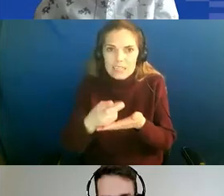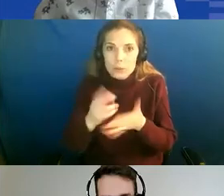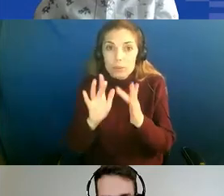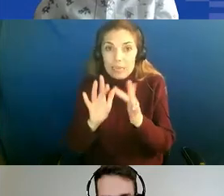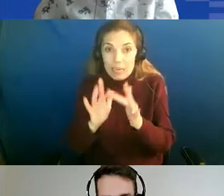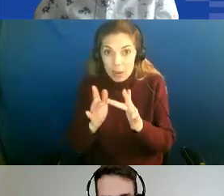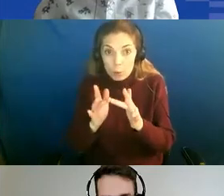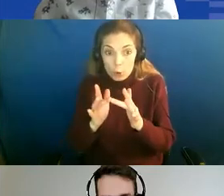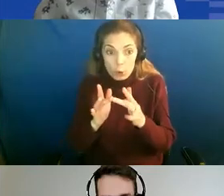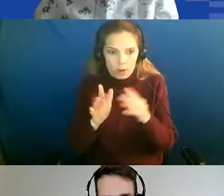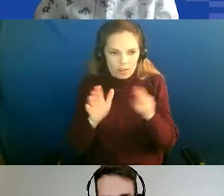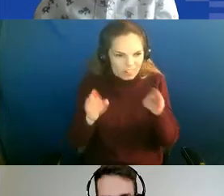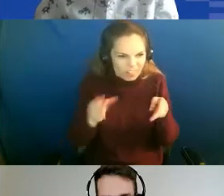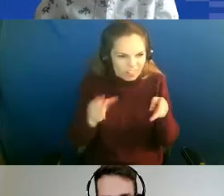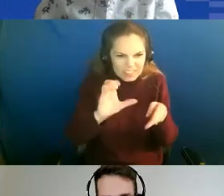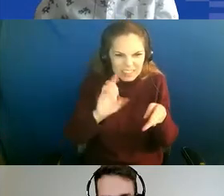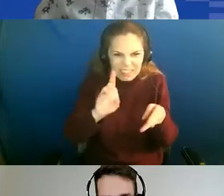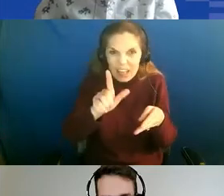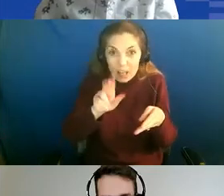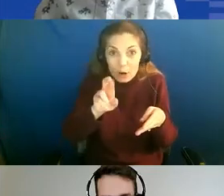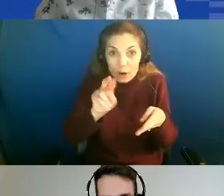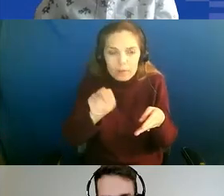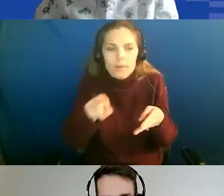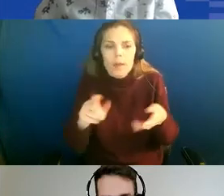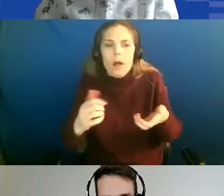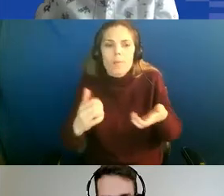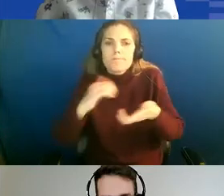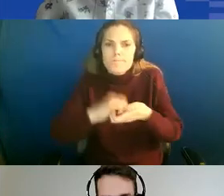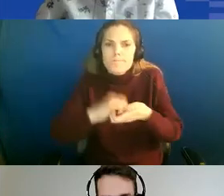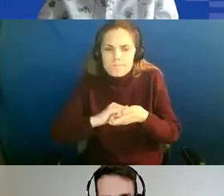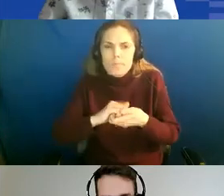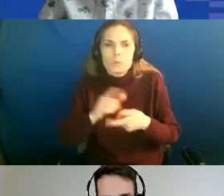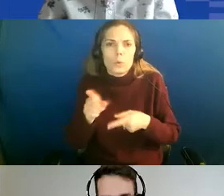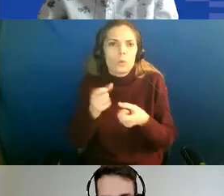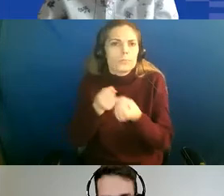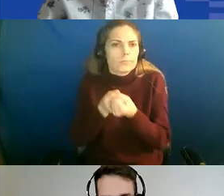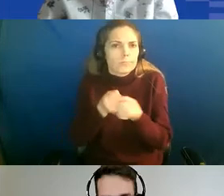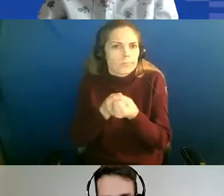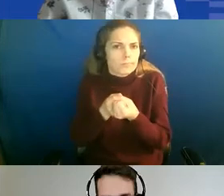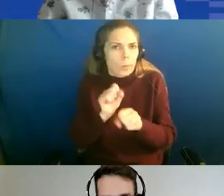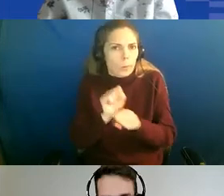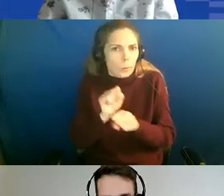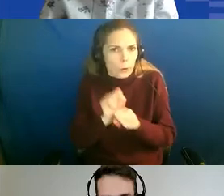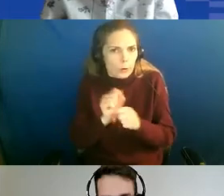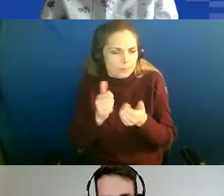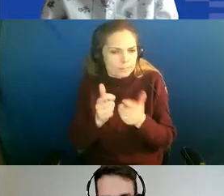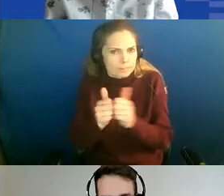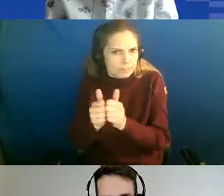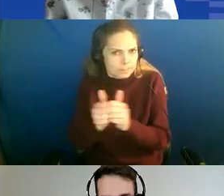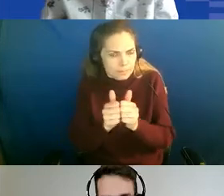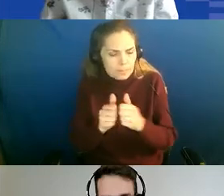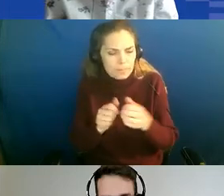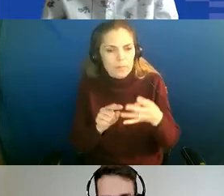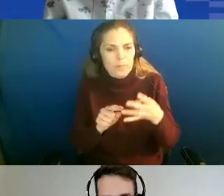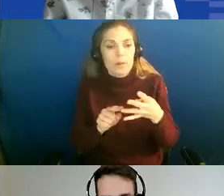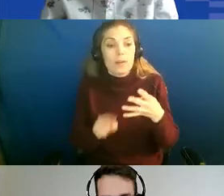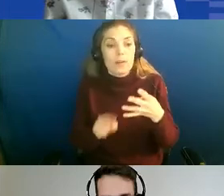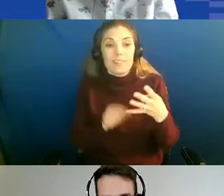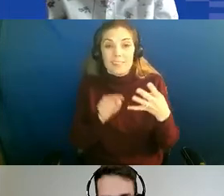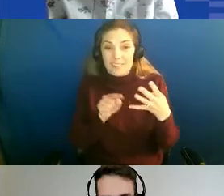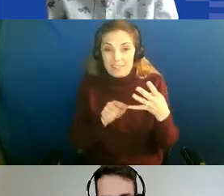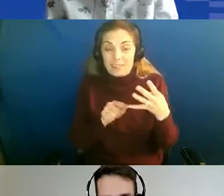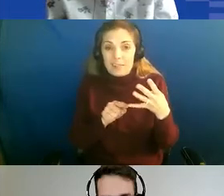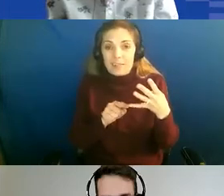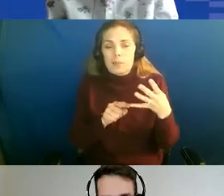support. And later next year, we'll also be working towards developing a national